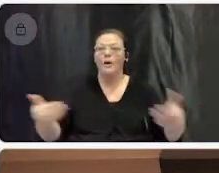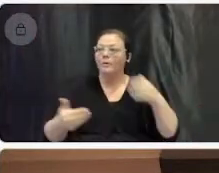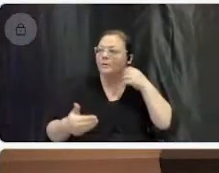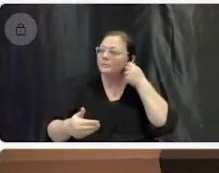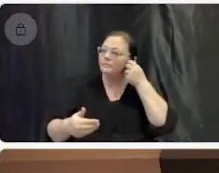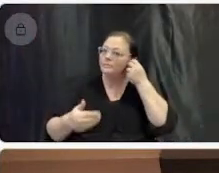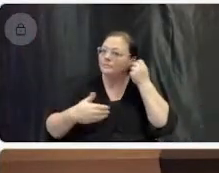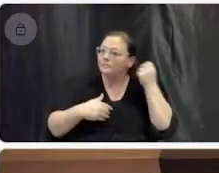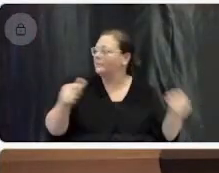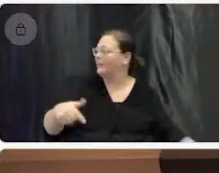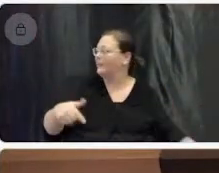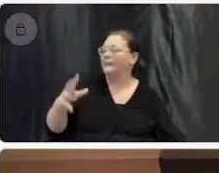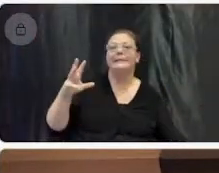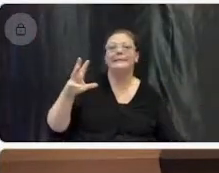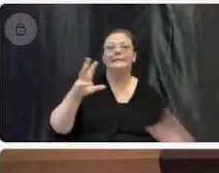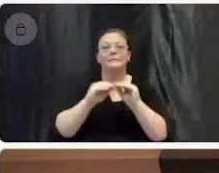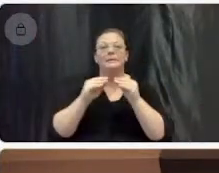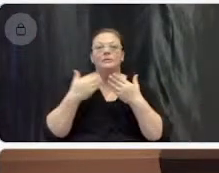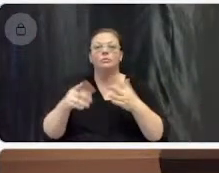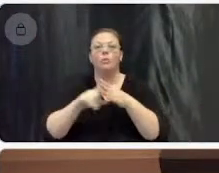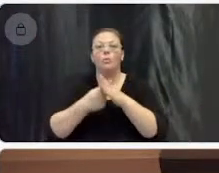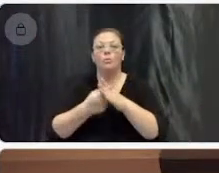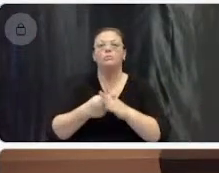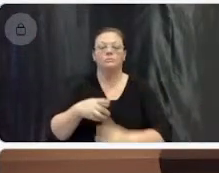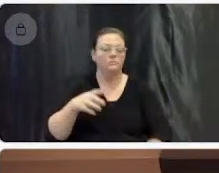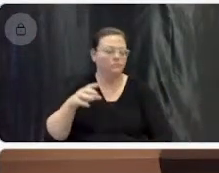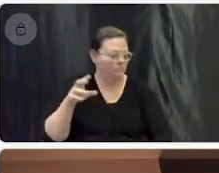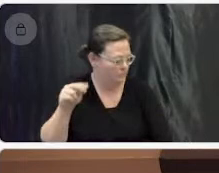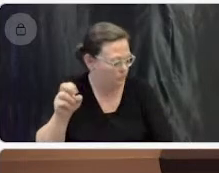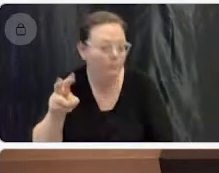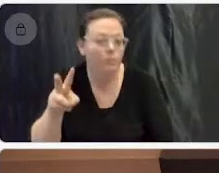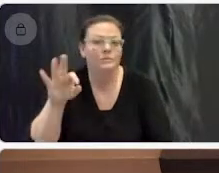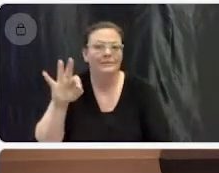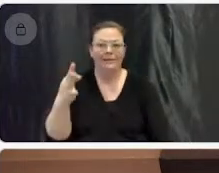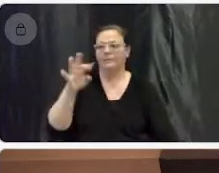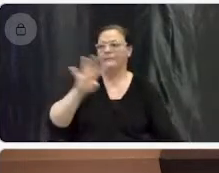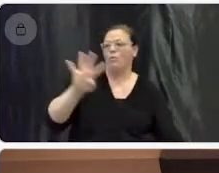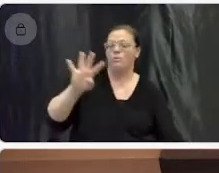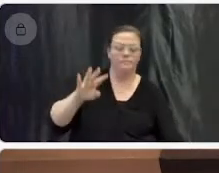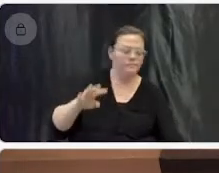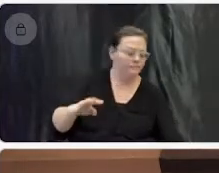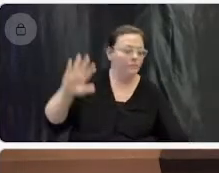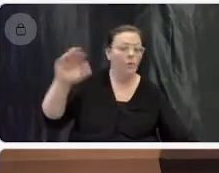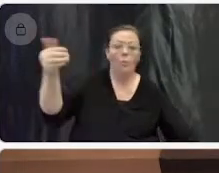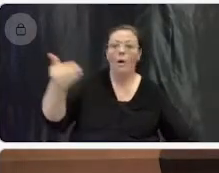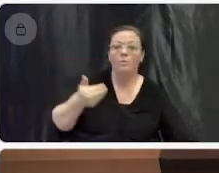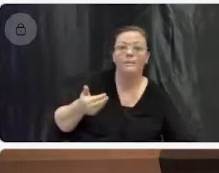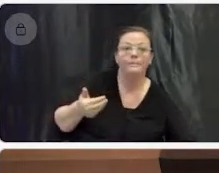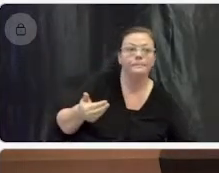calling this meeting to order in the Planning Commission on November 9th, 2023, 4 p.m. Welcome, everyone.